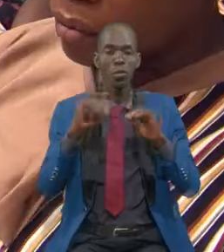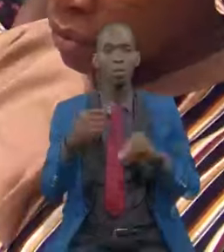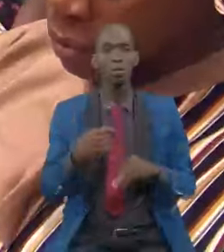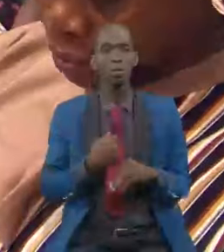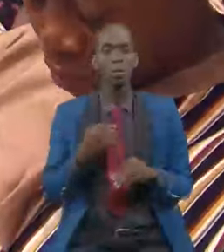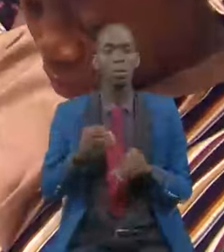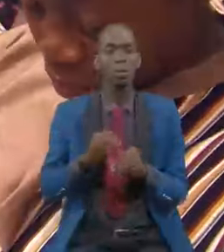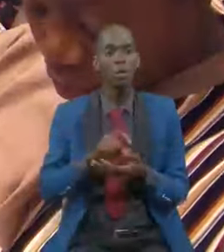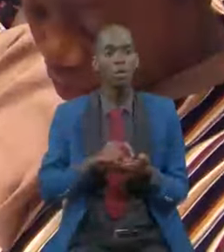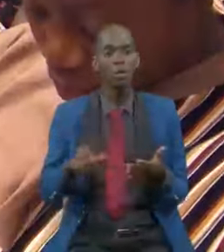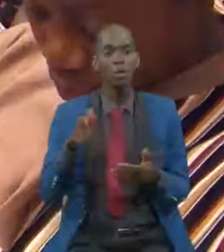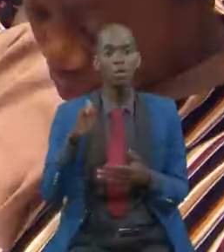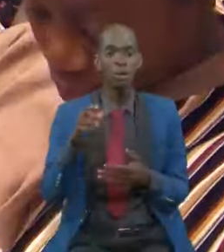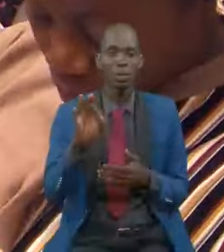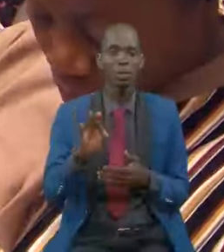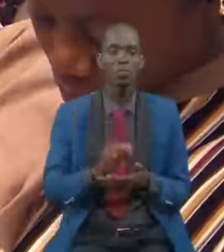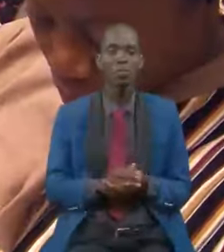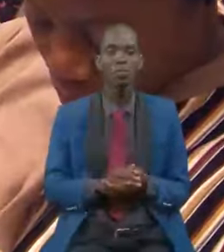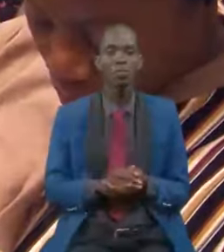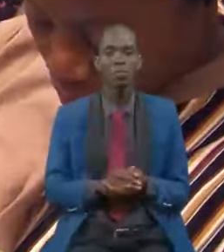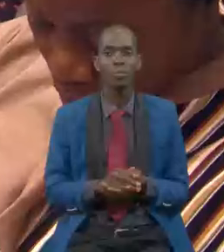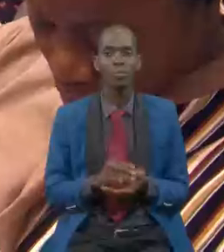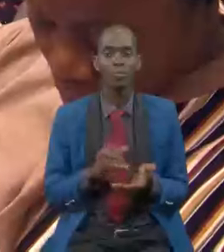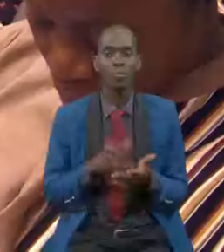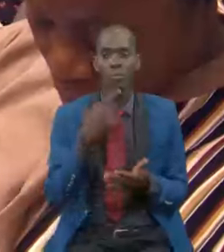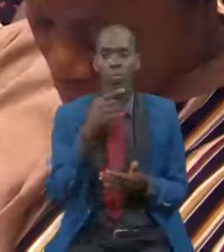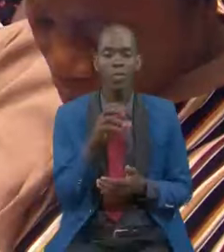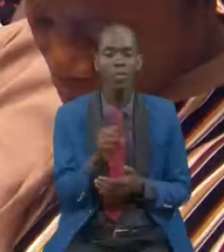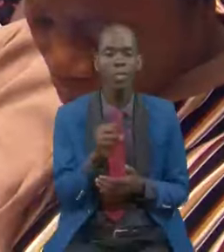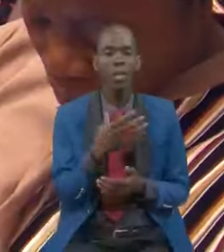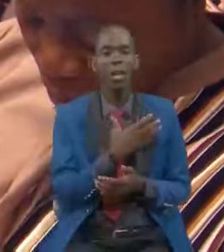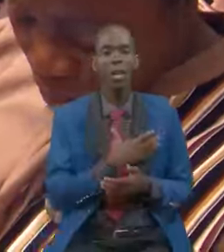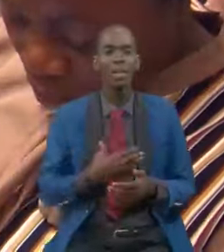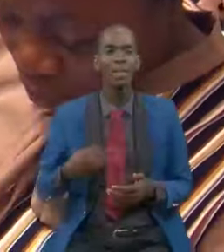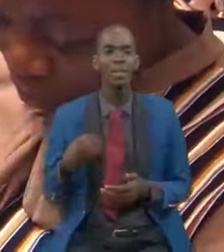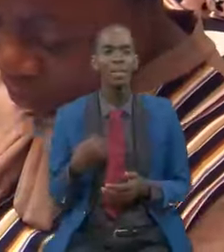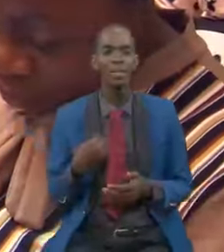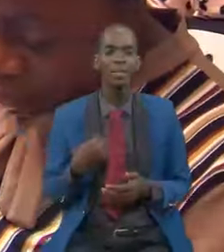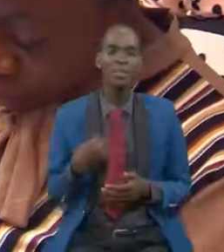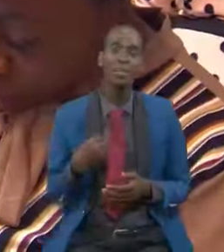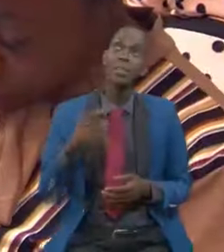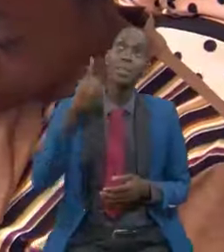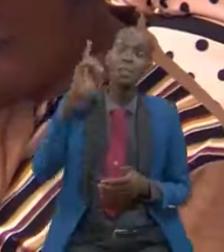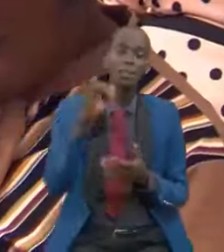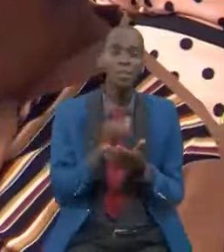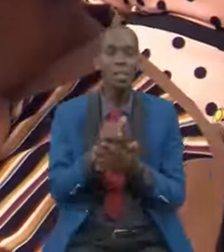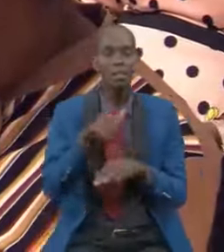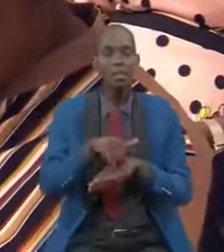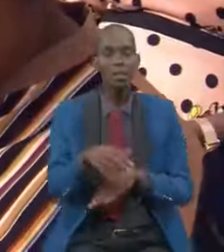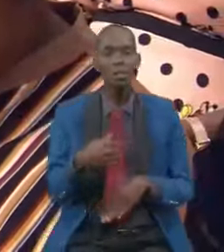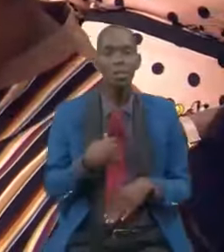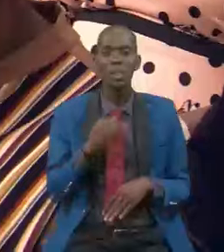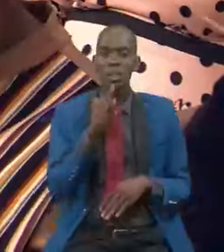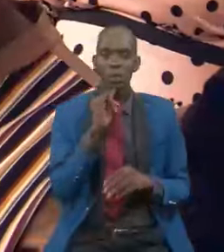in verse 29, it says, and He that sent me is with